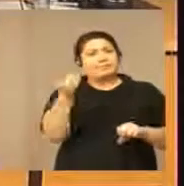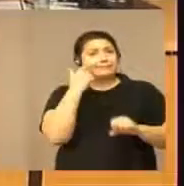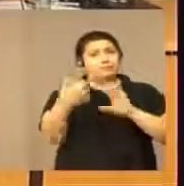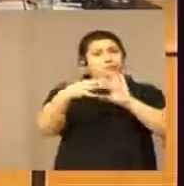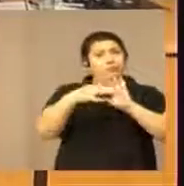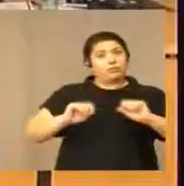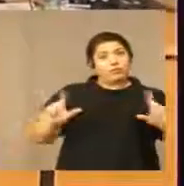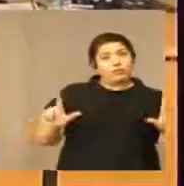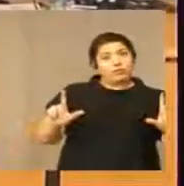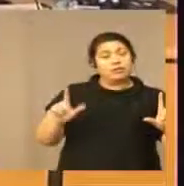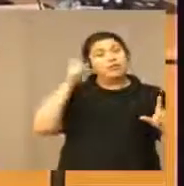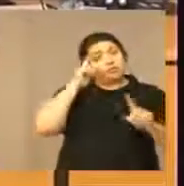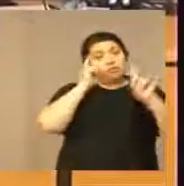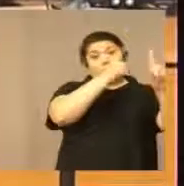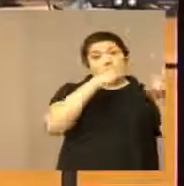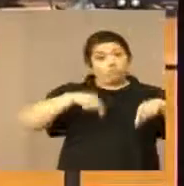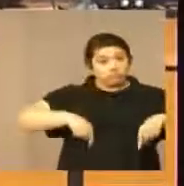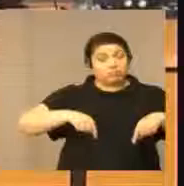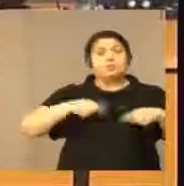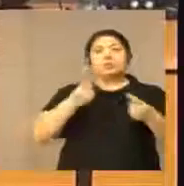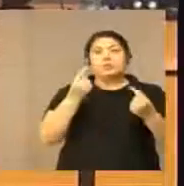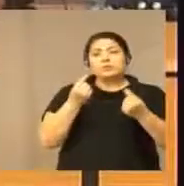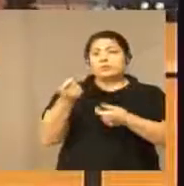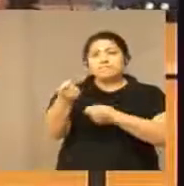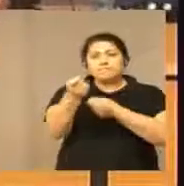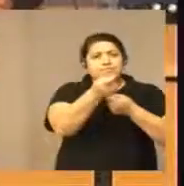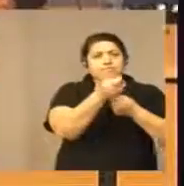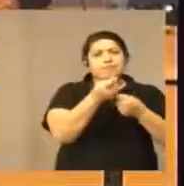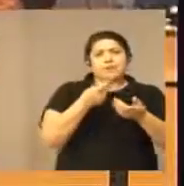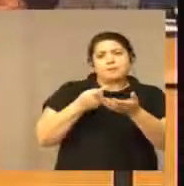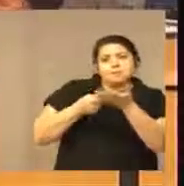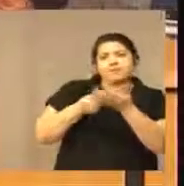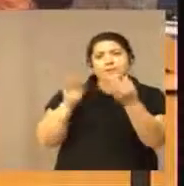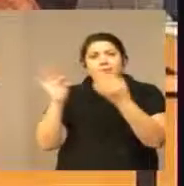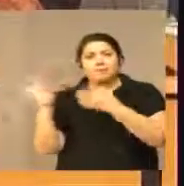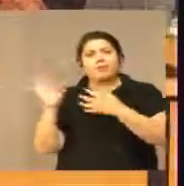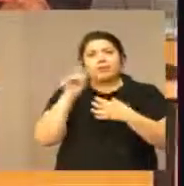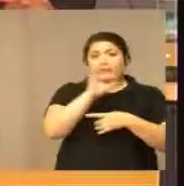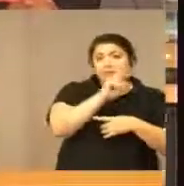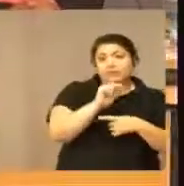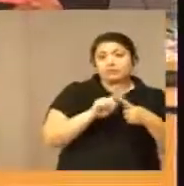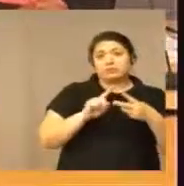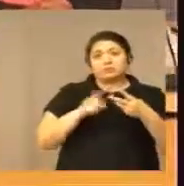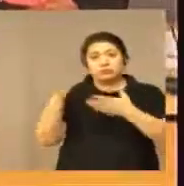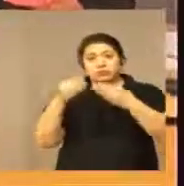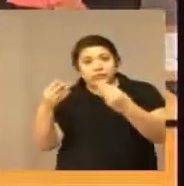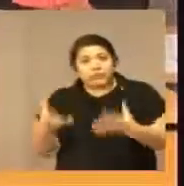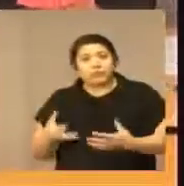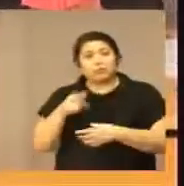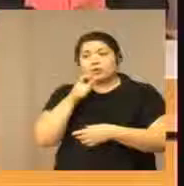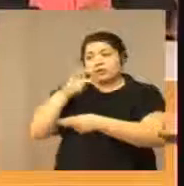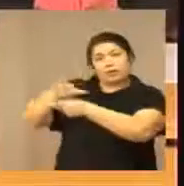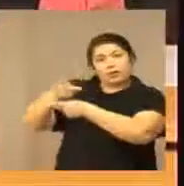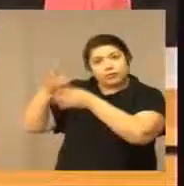the purpose of this webinar is to engage First Nations service providers, program delivery staff, and caretakers to inform